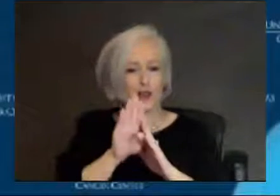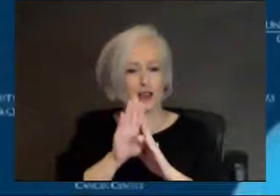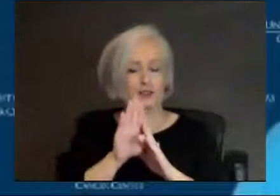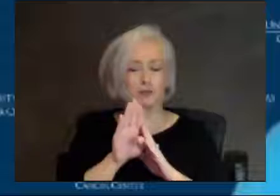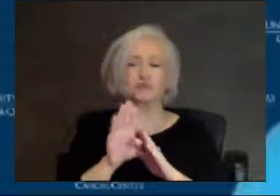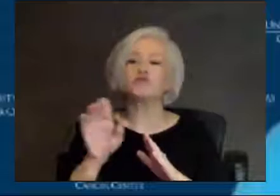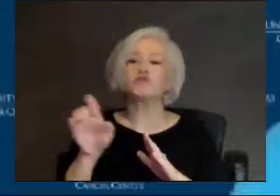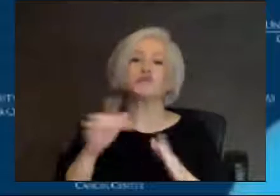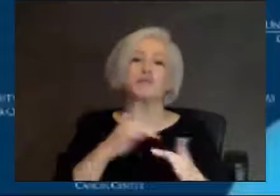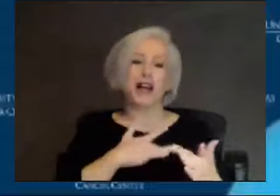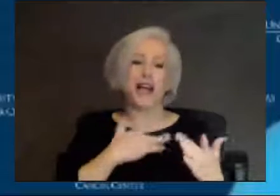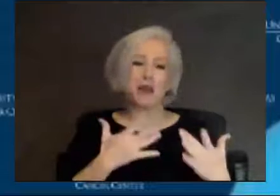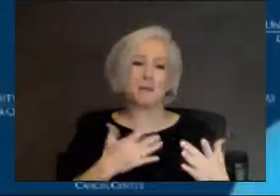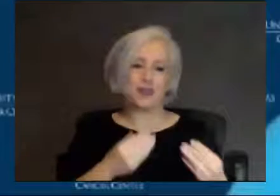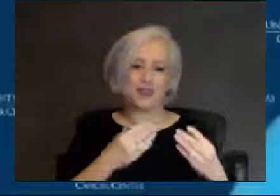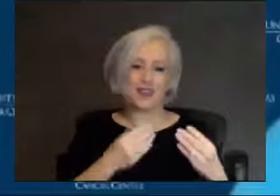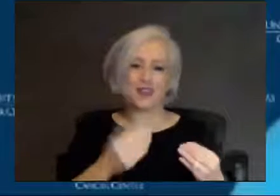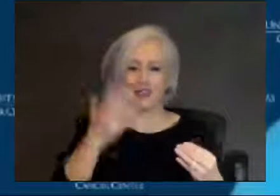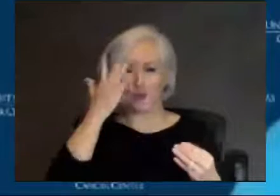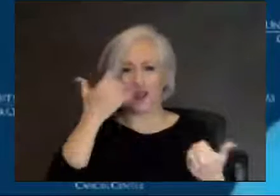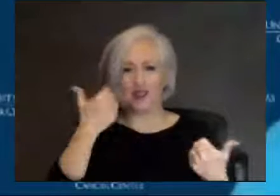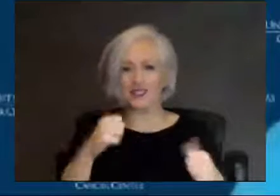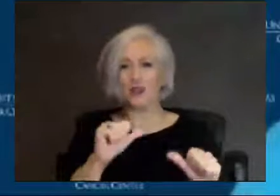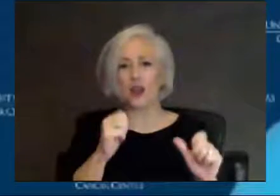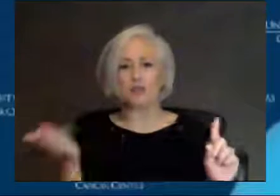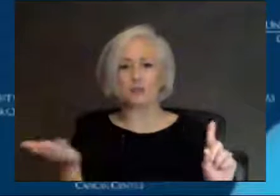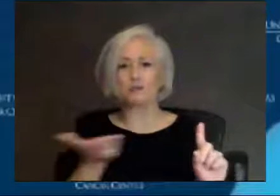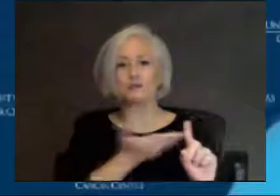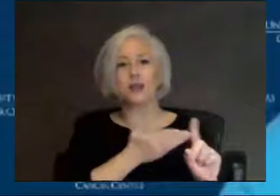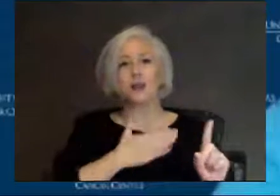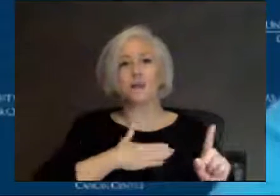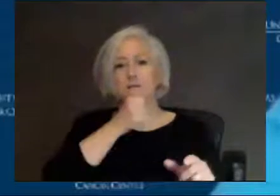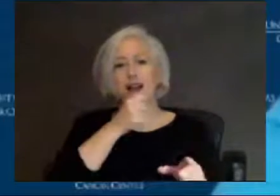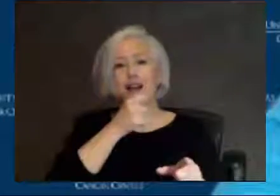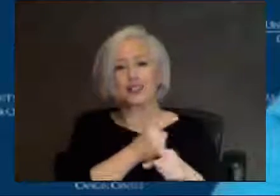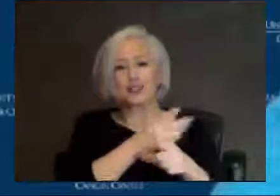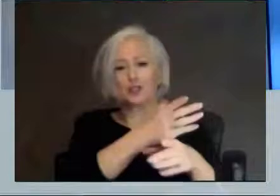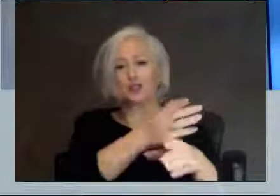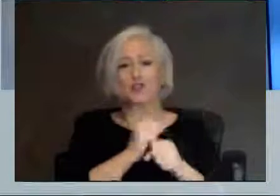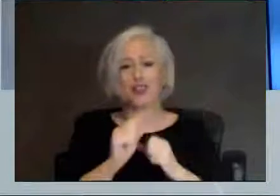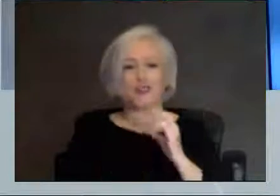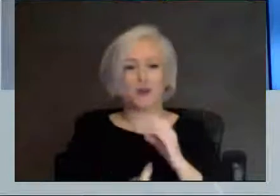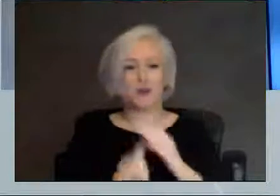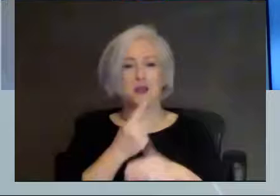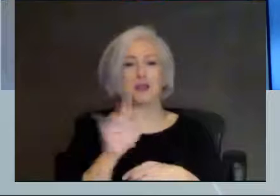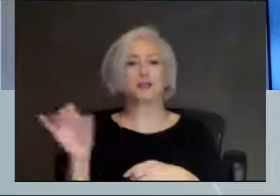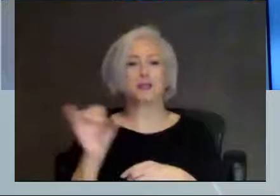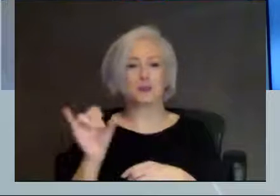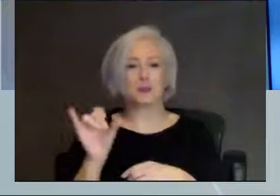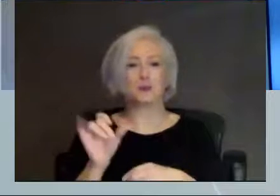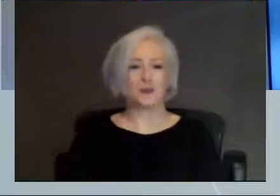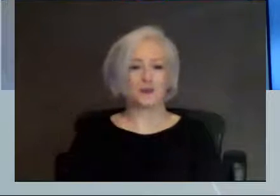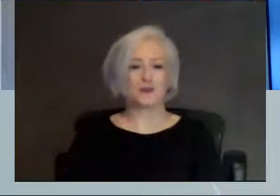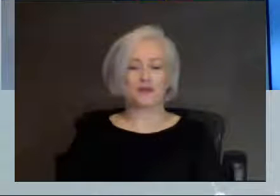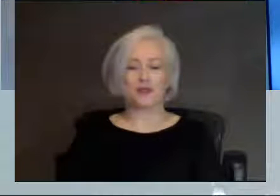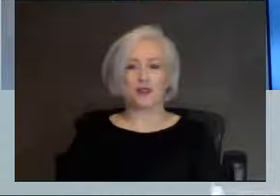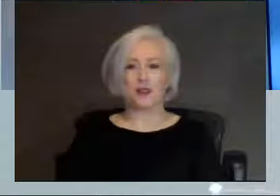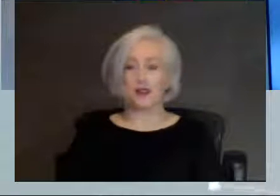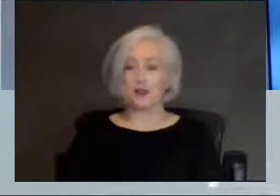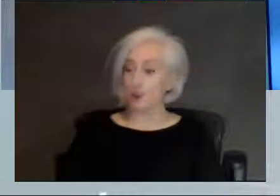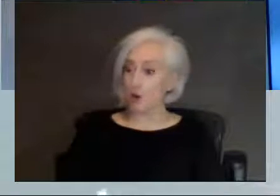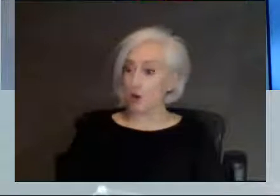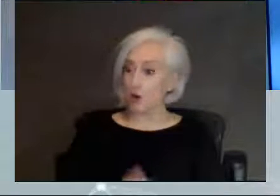because I am still trying to get my sister to get her colonoscopy as well. So even seeing what happened in your